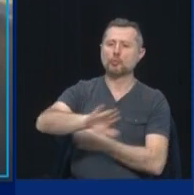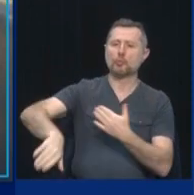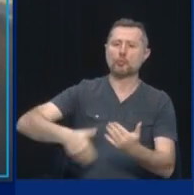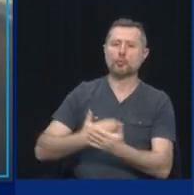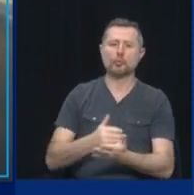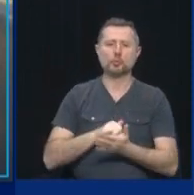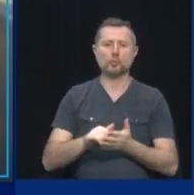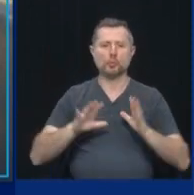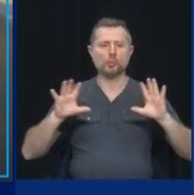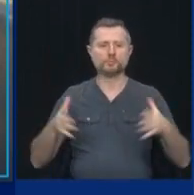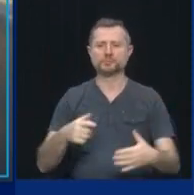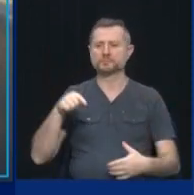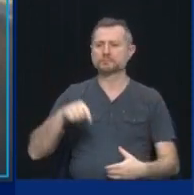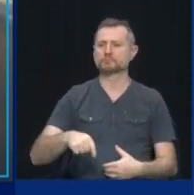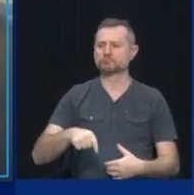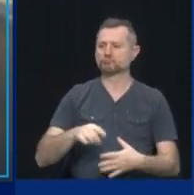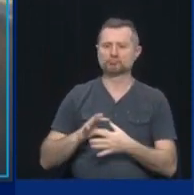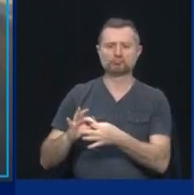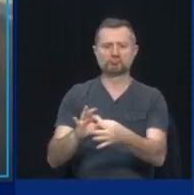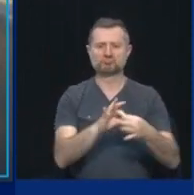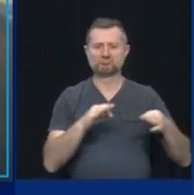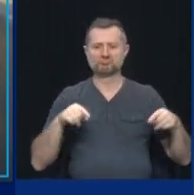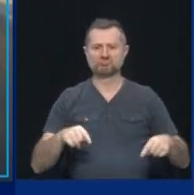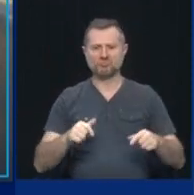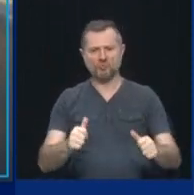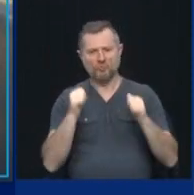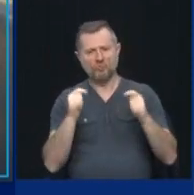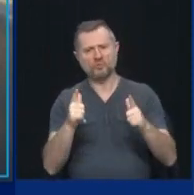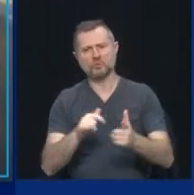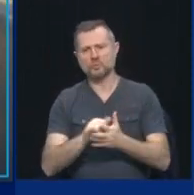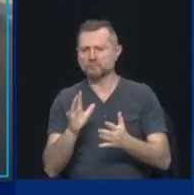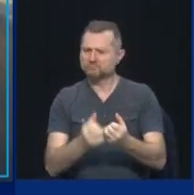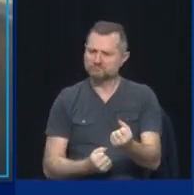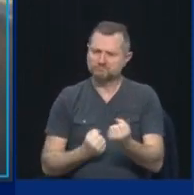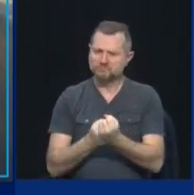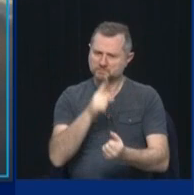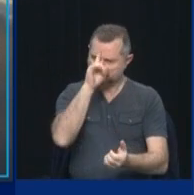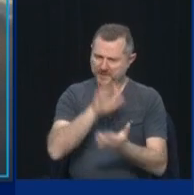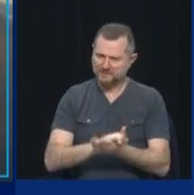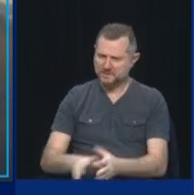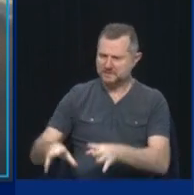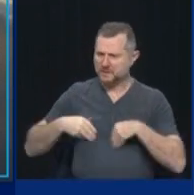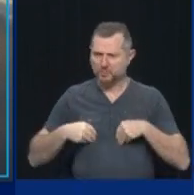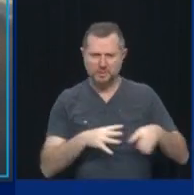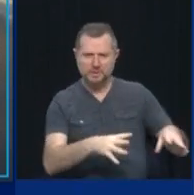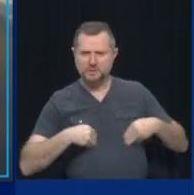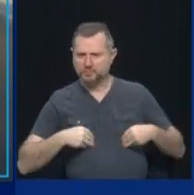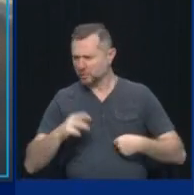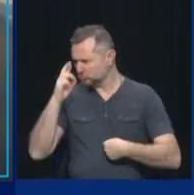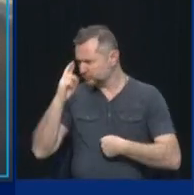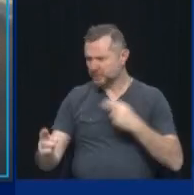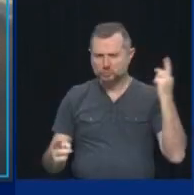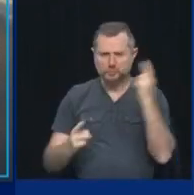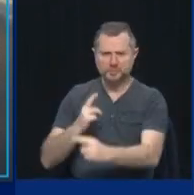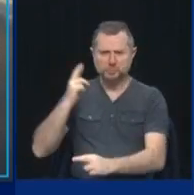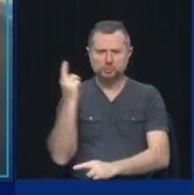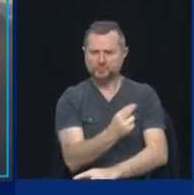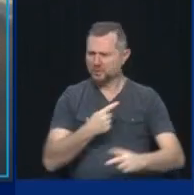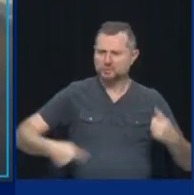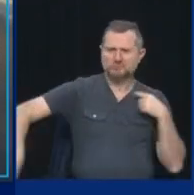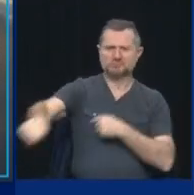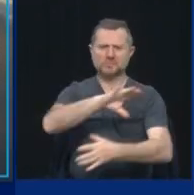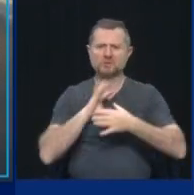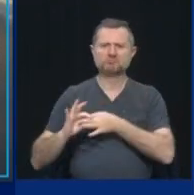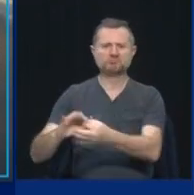New Yorker believes in that acceptance and that mutuality and that collegiality and that